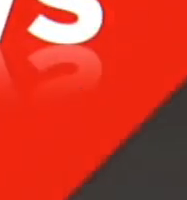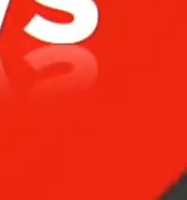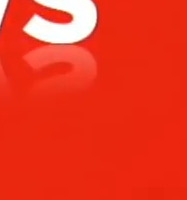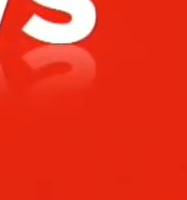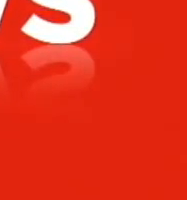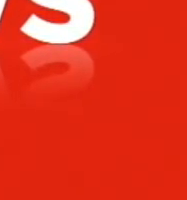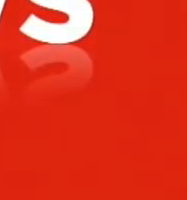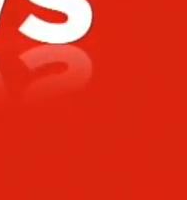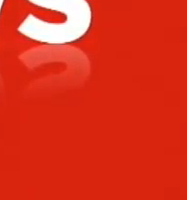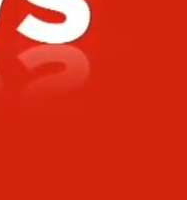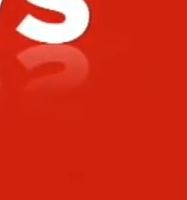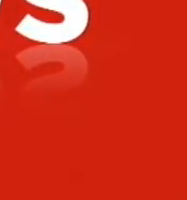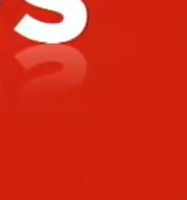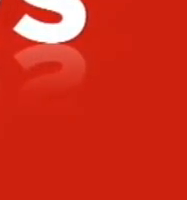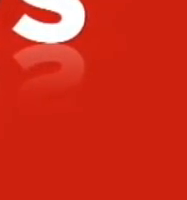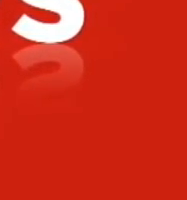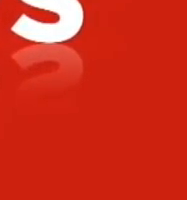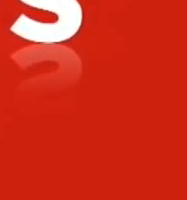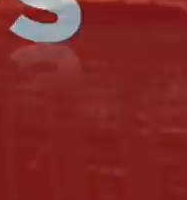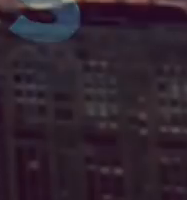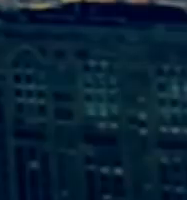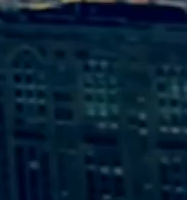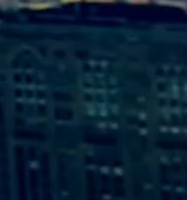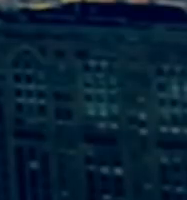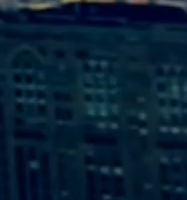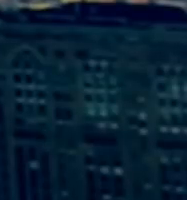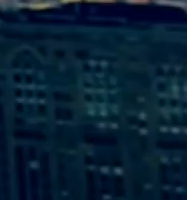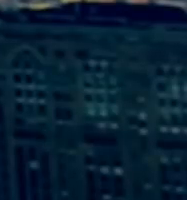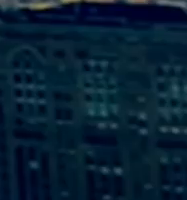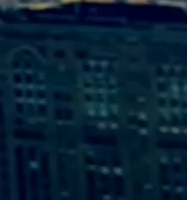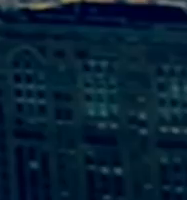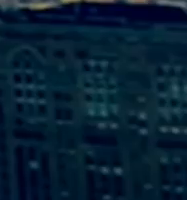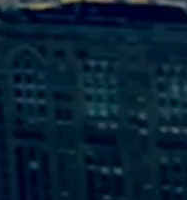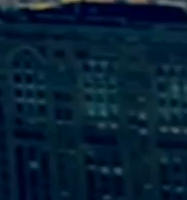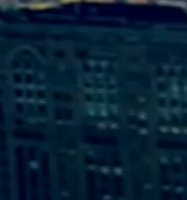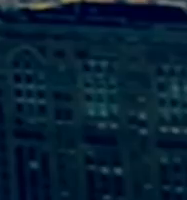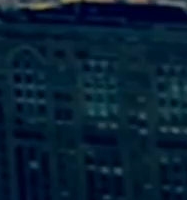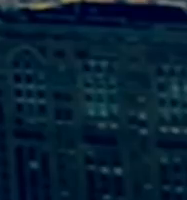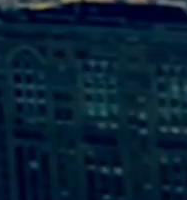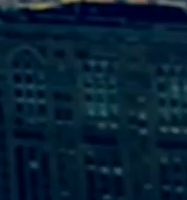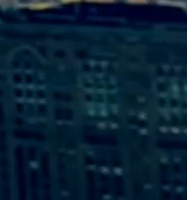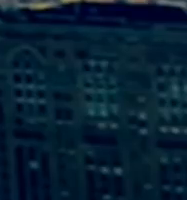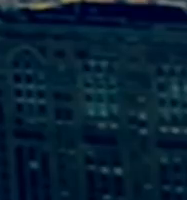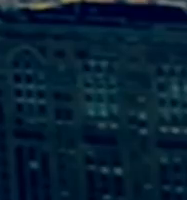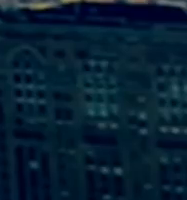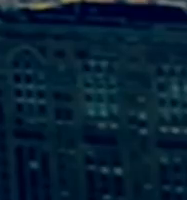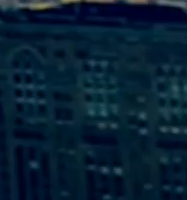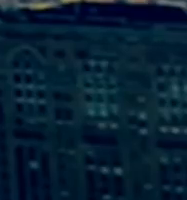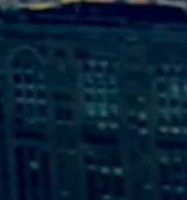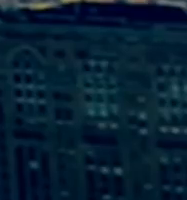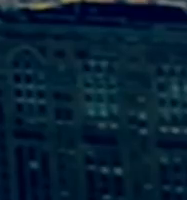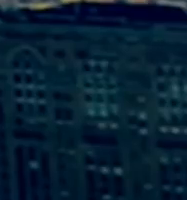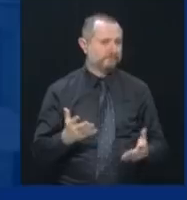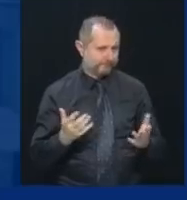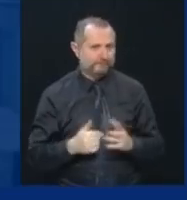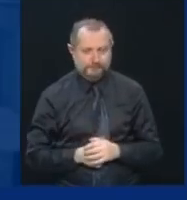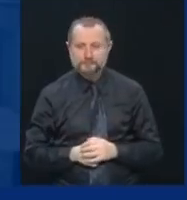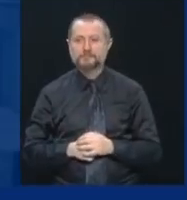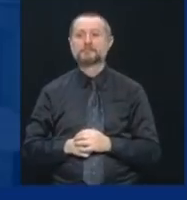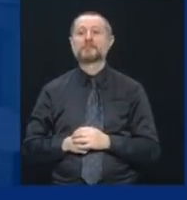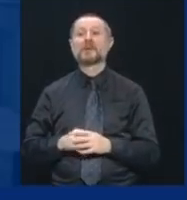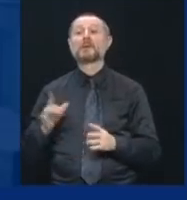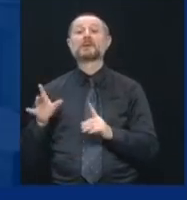This is breaking news. Governor Cuomo is giving an update on the coronavirus pandemic in New York. Let's go to it now.